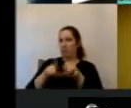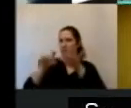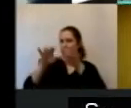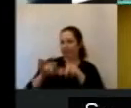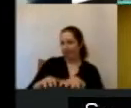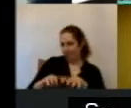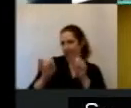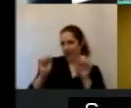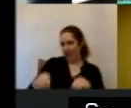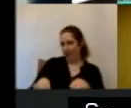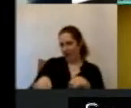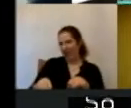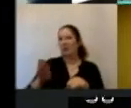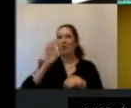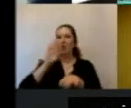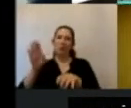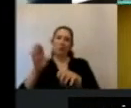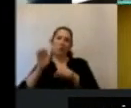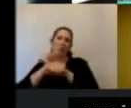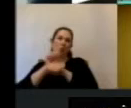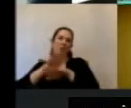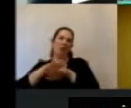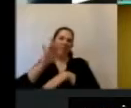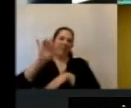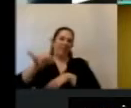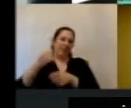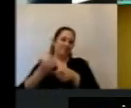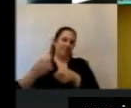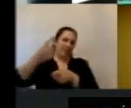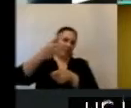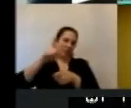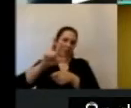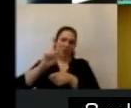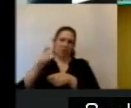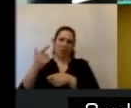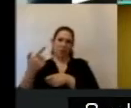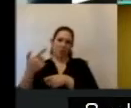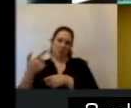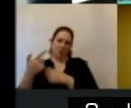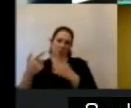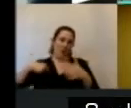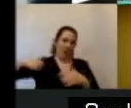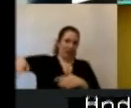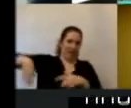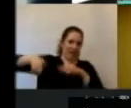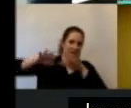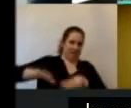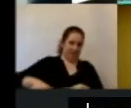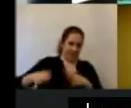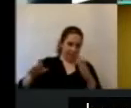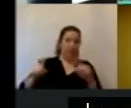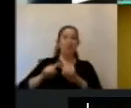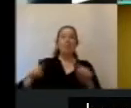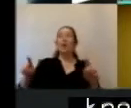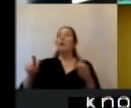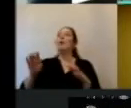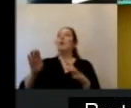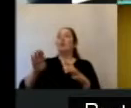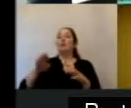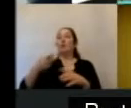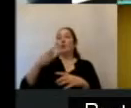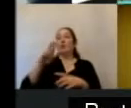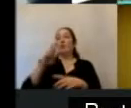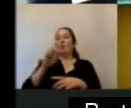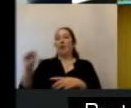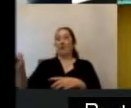so we can talk a little bit more about it. We can highlight it. We're still committed to it, but we just haven't actually worked with the law department to